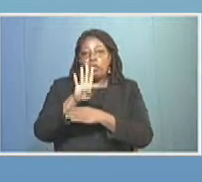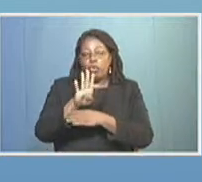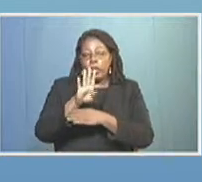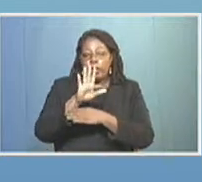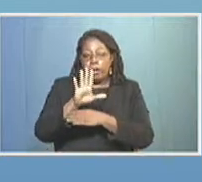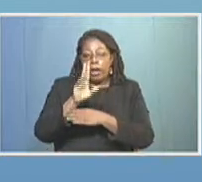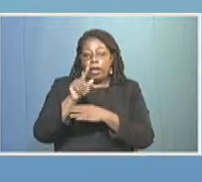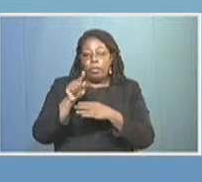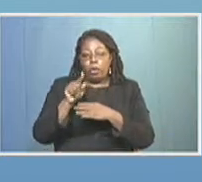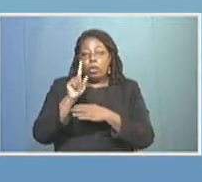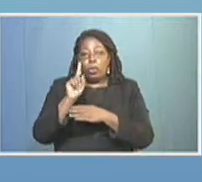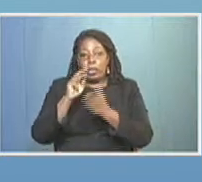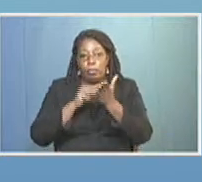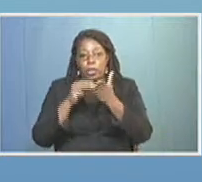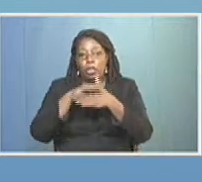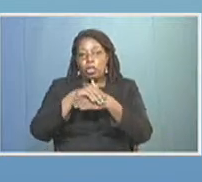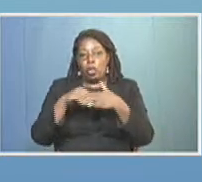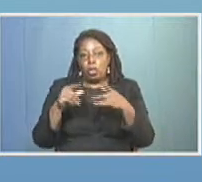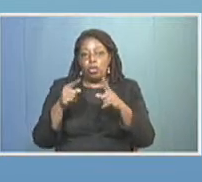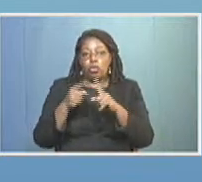$345.1 million to